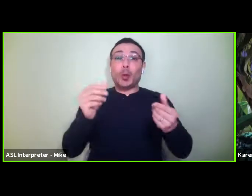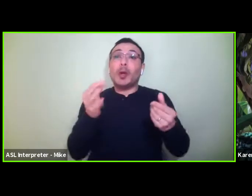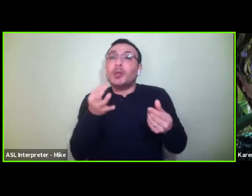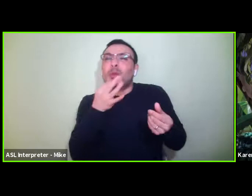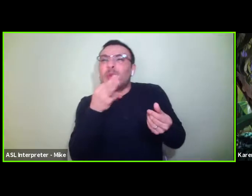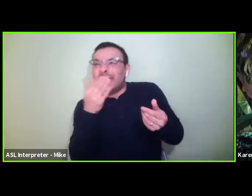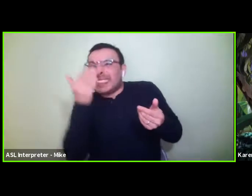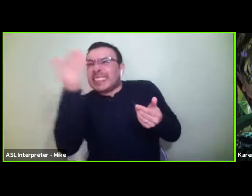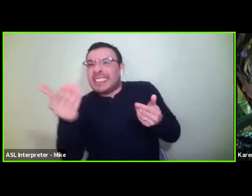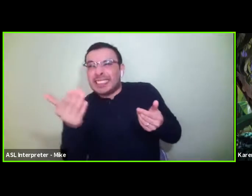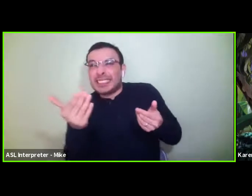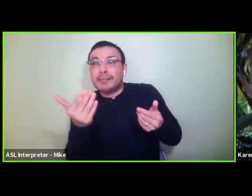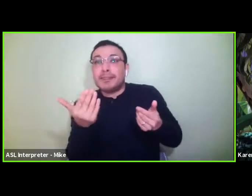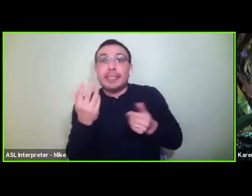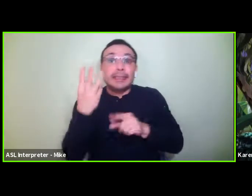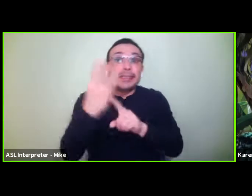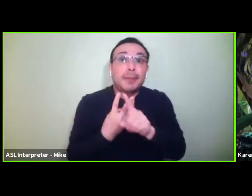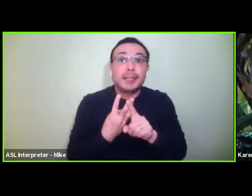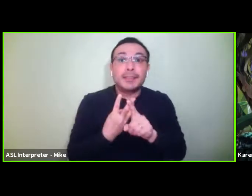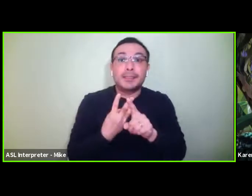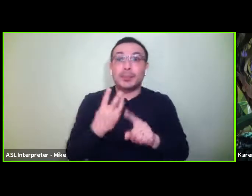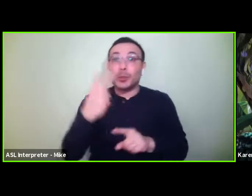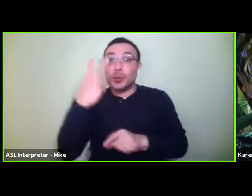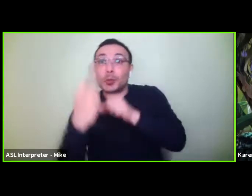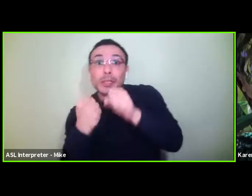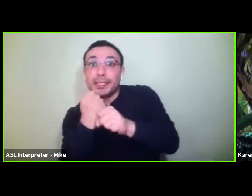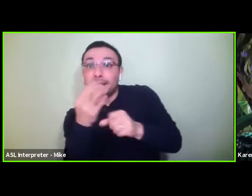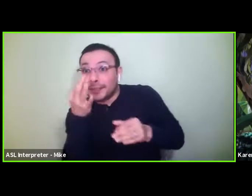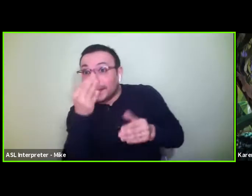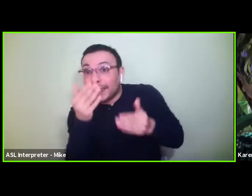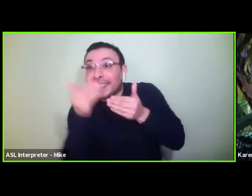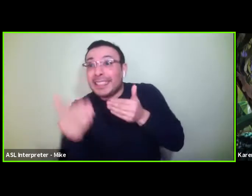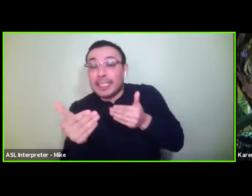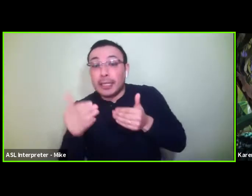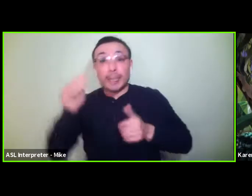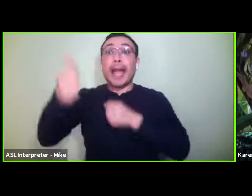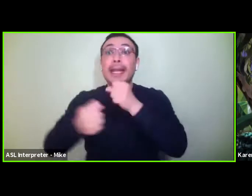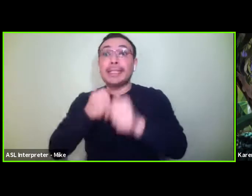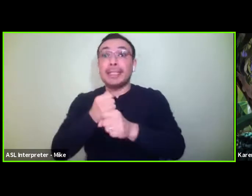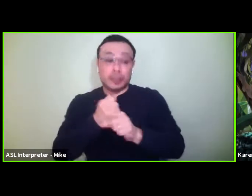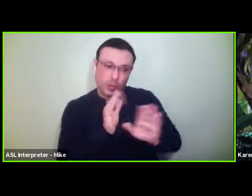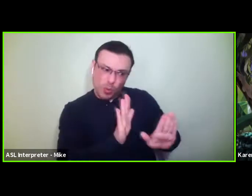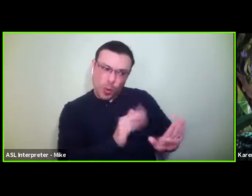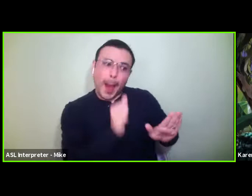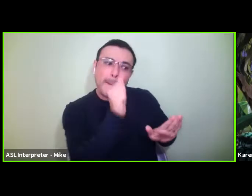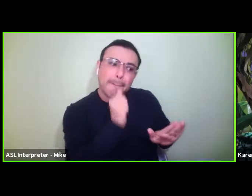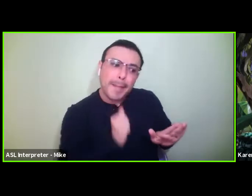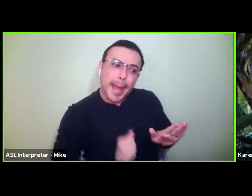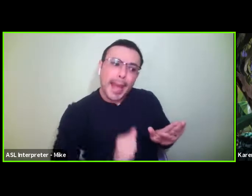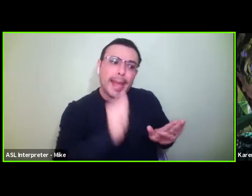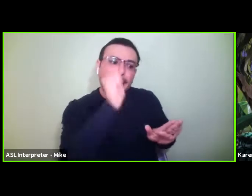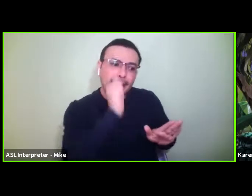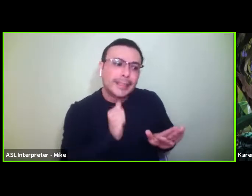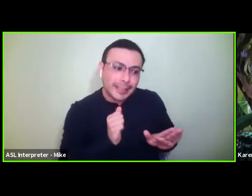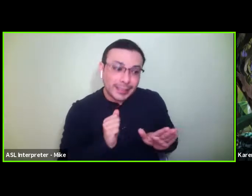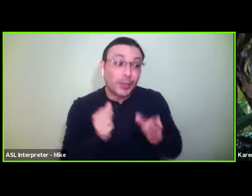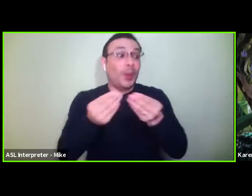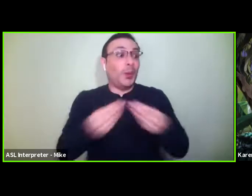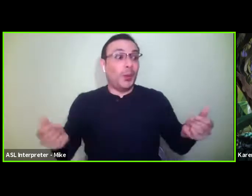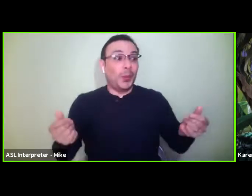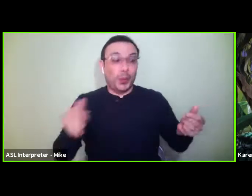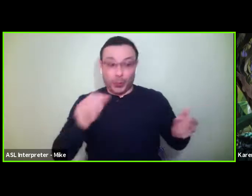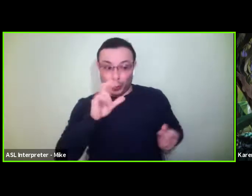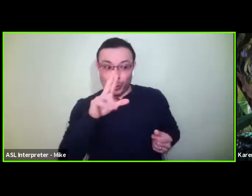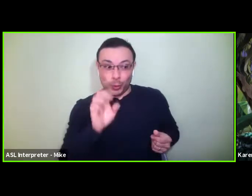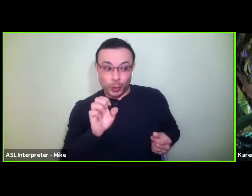6 months, 2 years, 10 years. If we could just be patient and wait for it, we might find it. But I